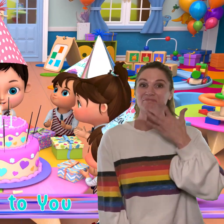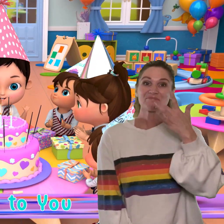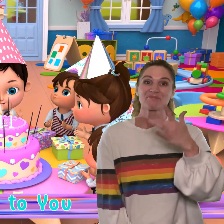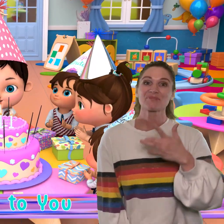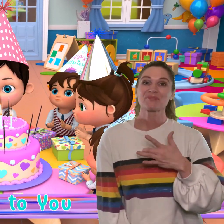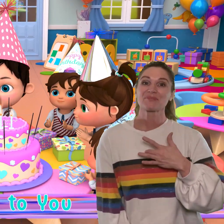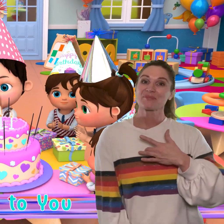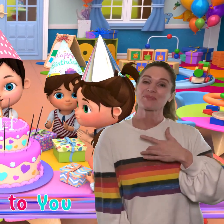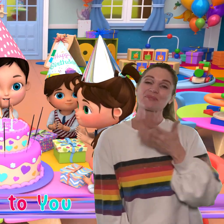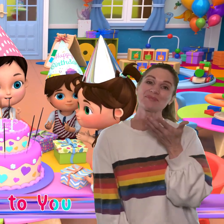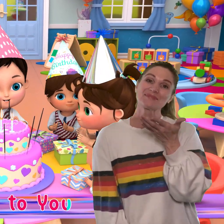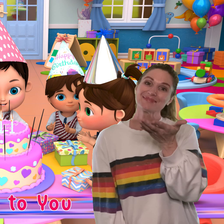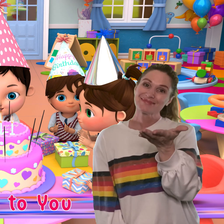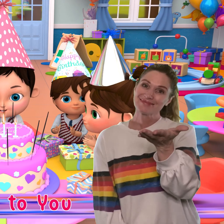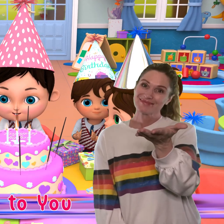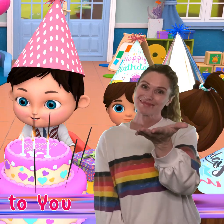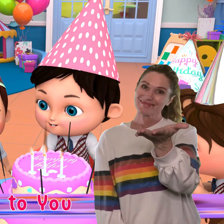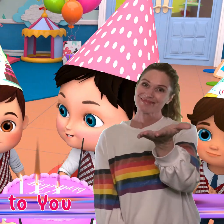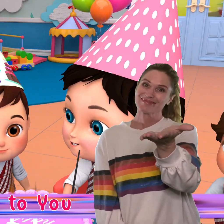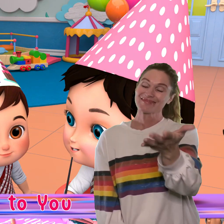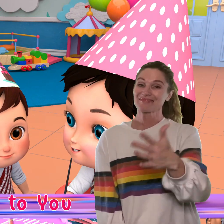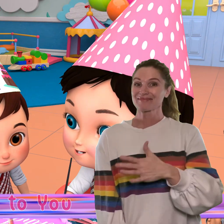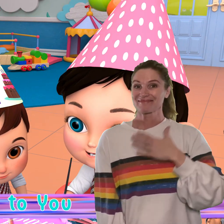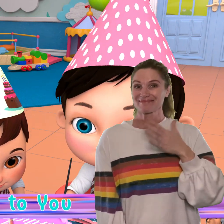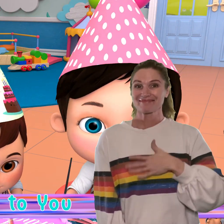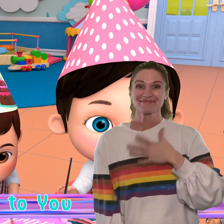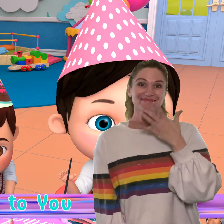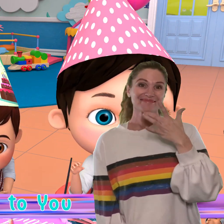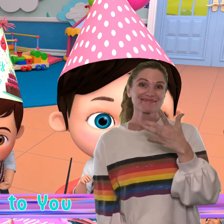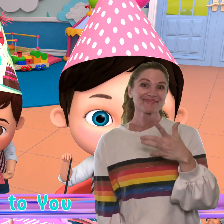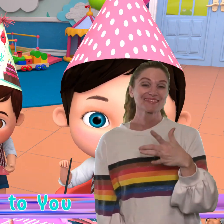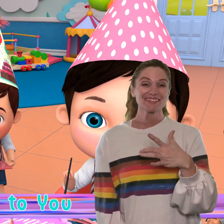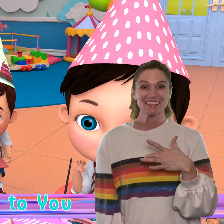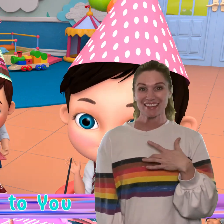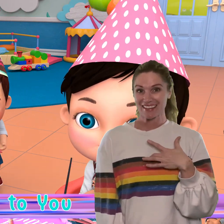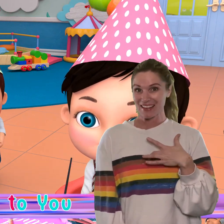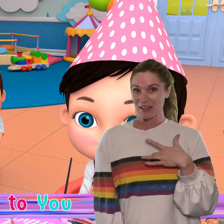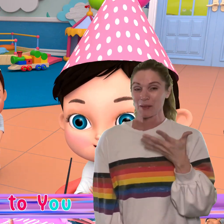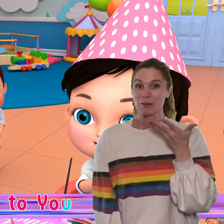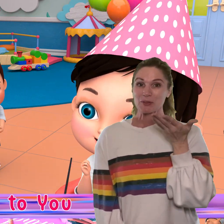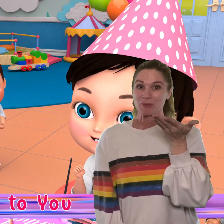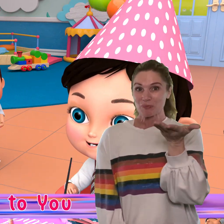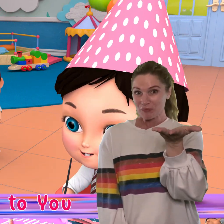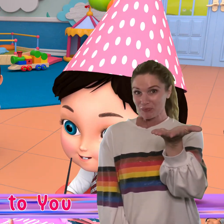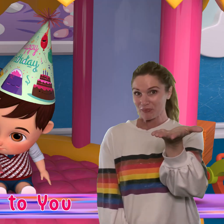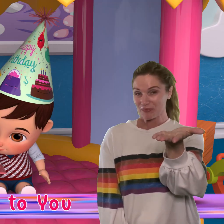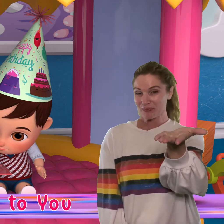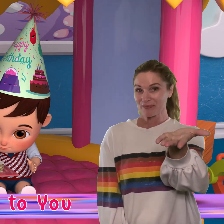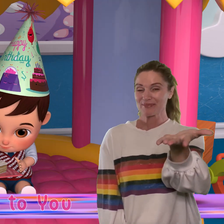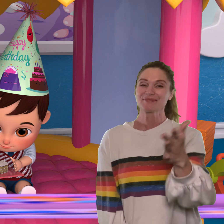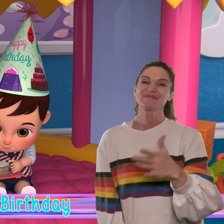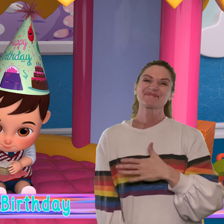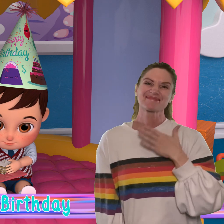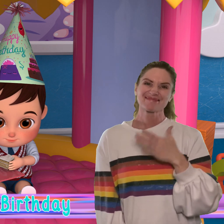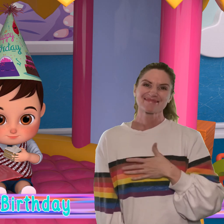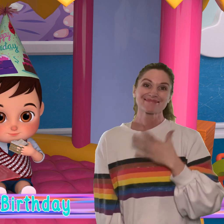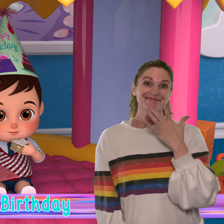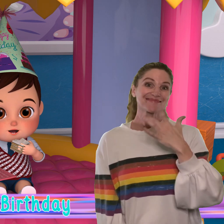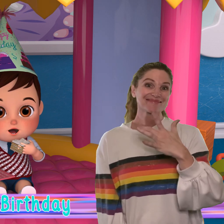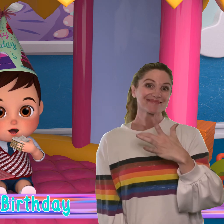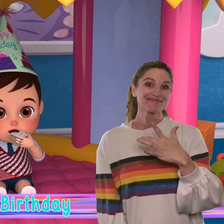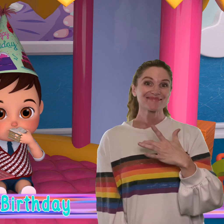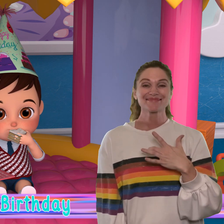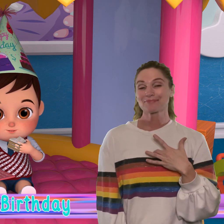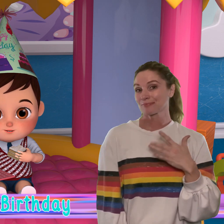happy birthday to you happy birthday to you